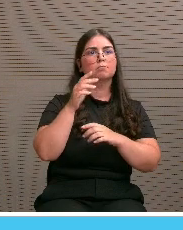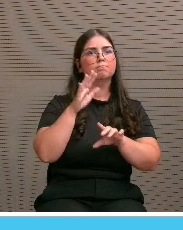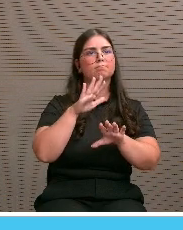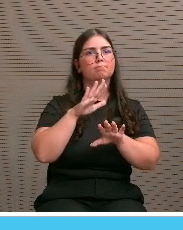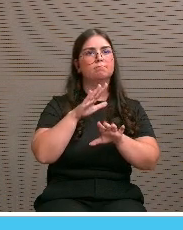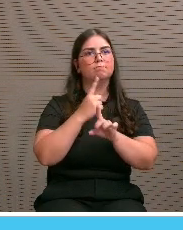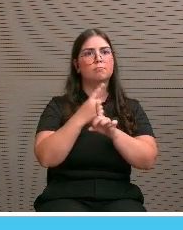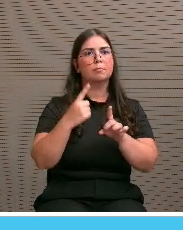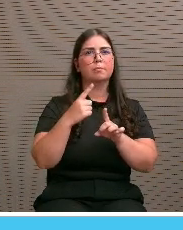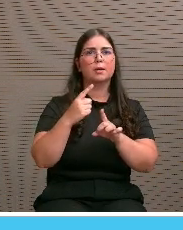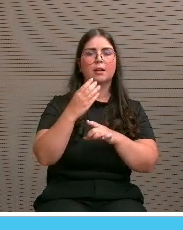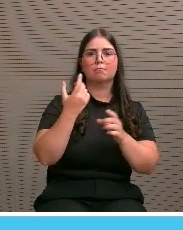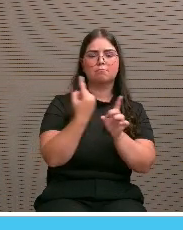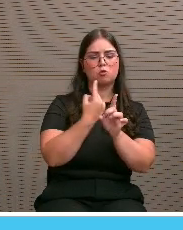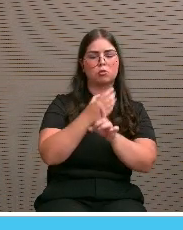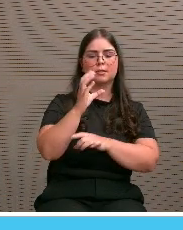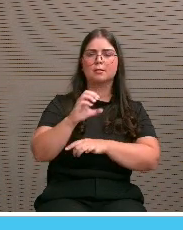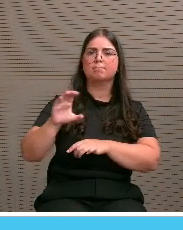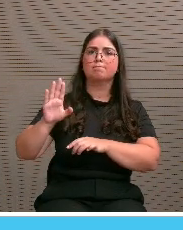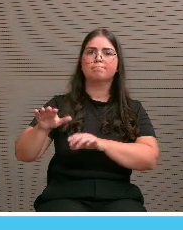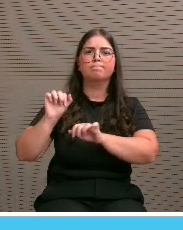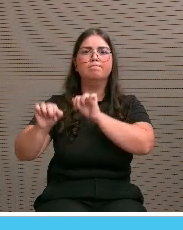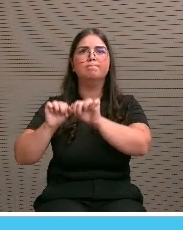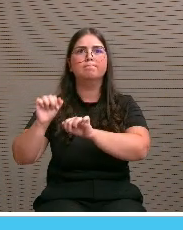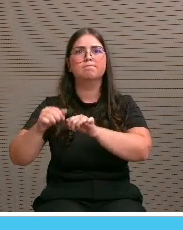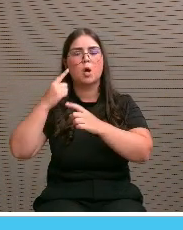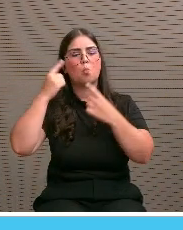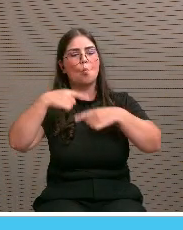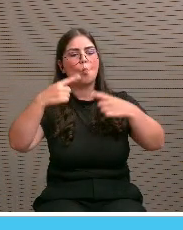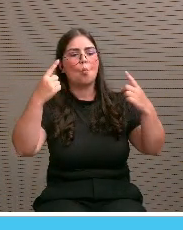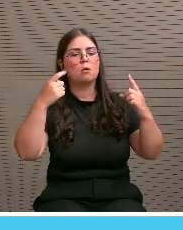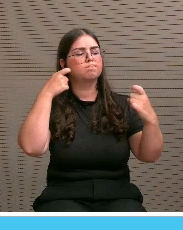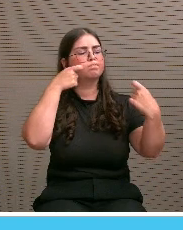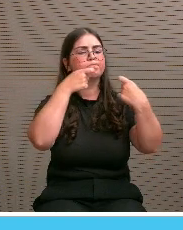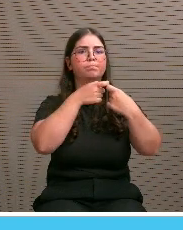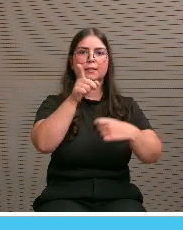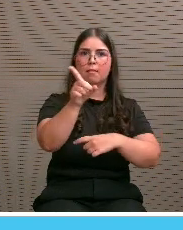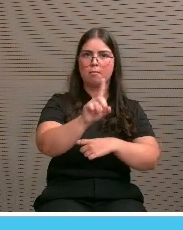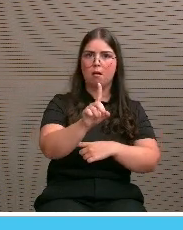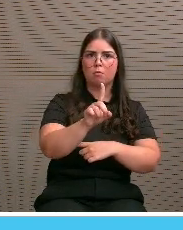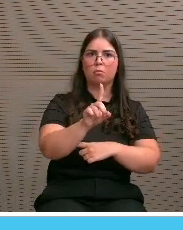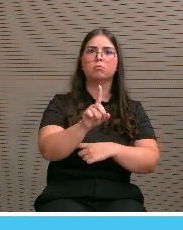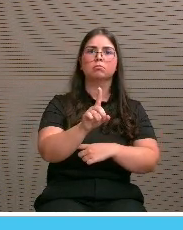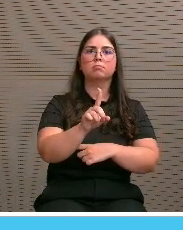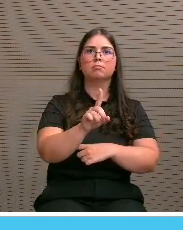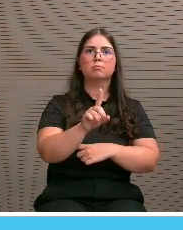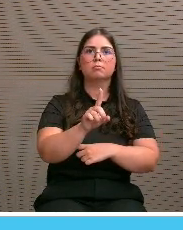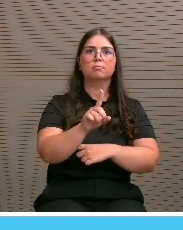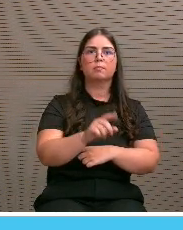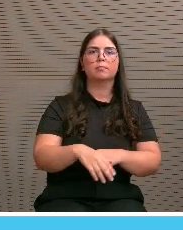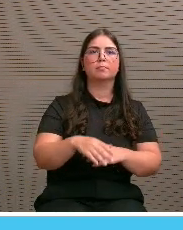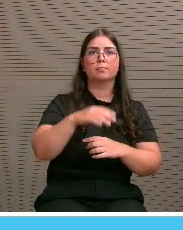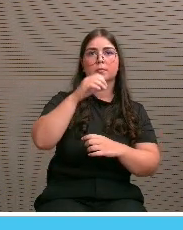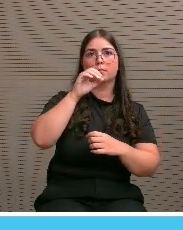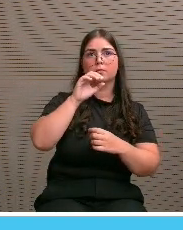50-50 thing. They want people arguing one way or the other. Climate change, you see this. GMOs, you see this. But it's not right.